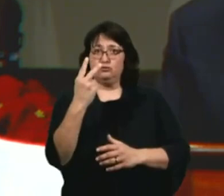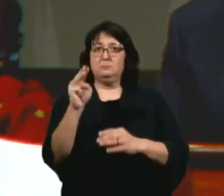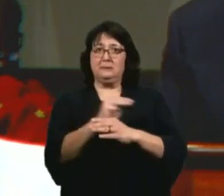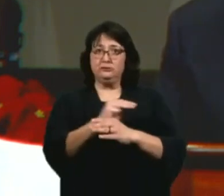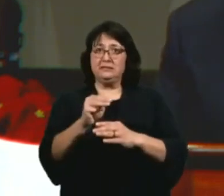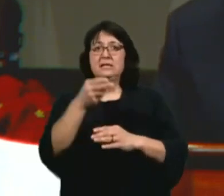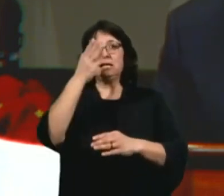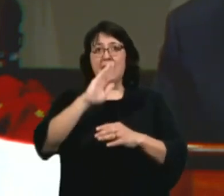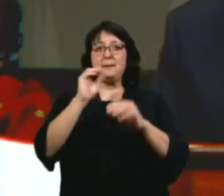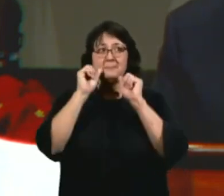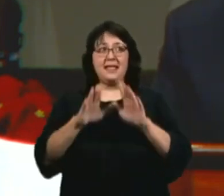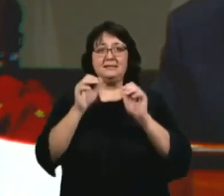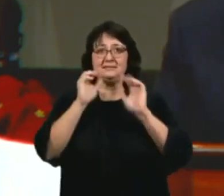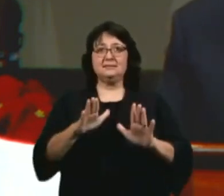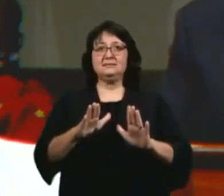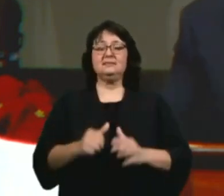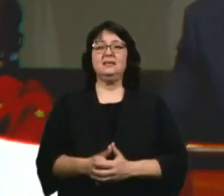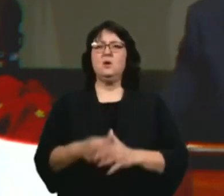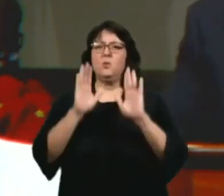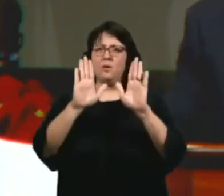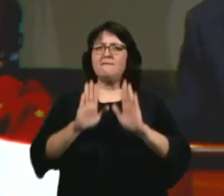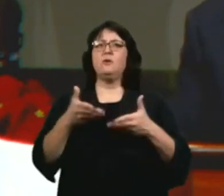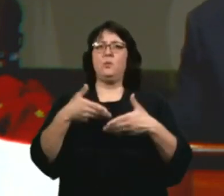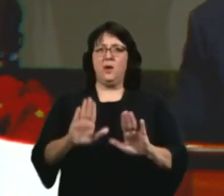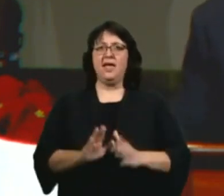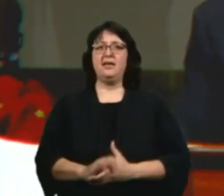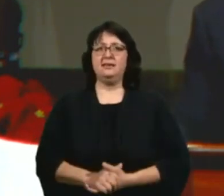God blessed in a wonderful way.